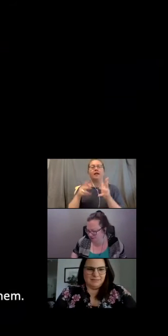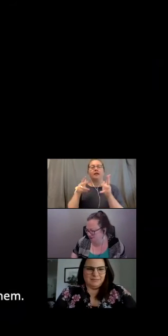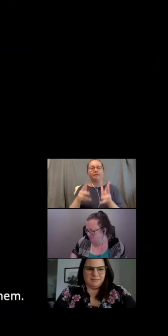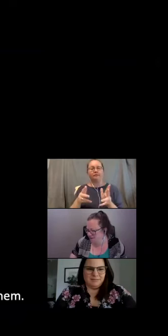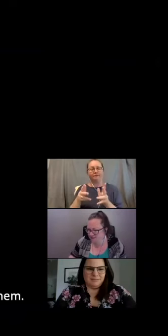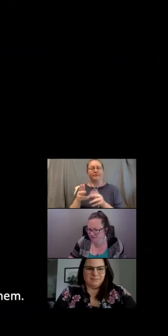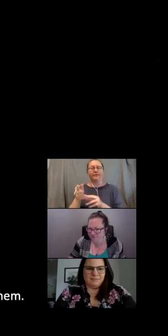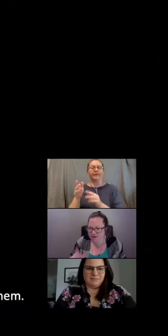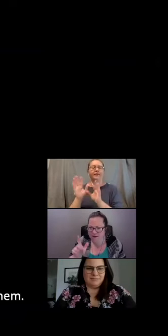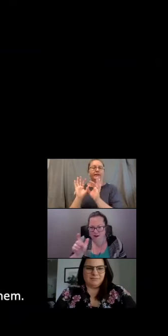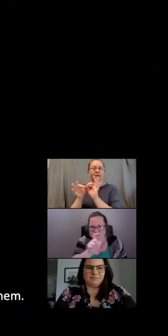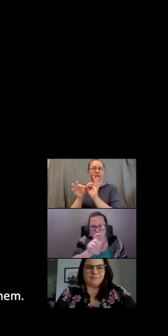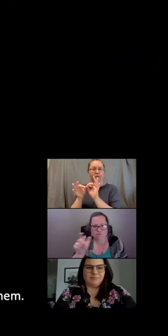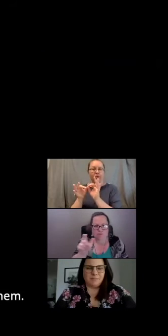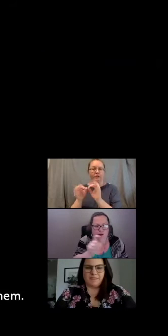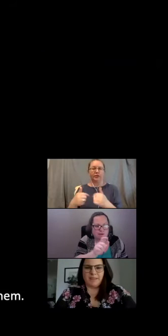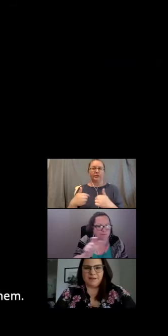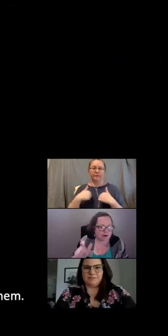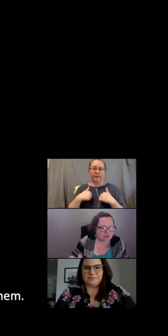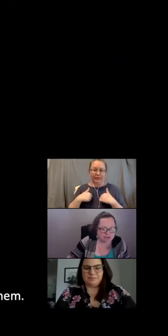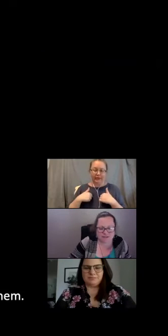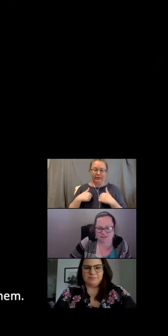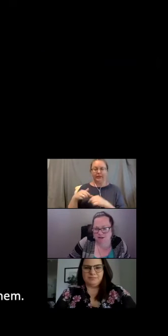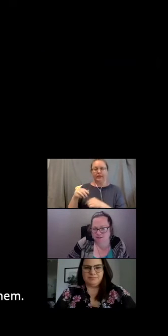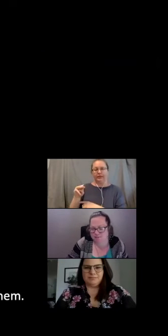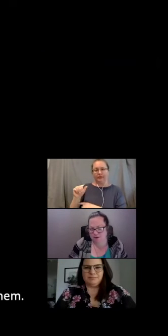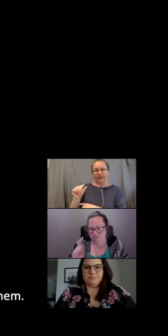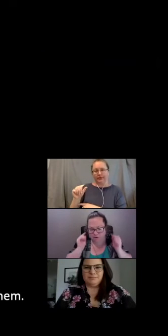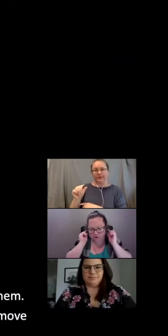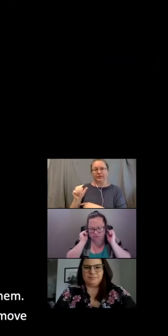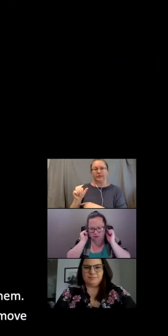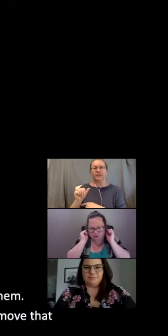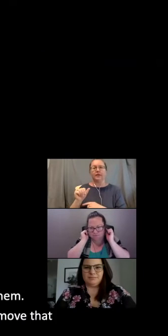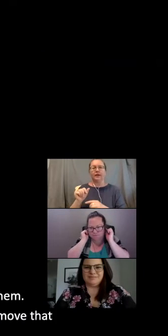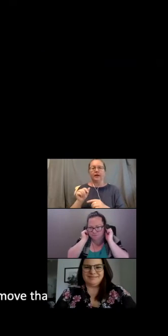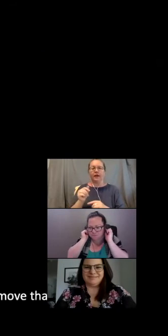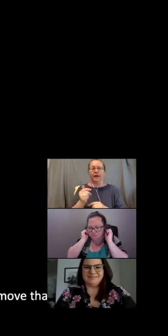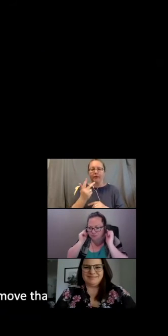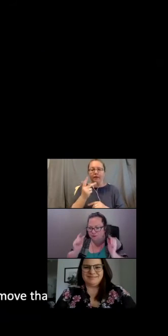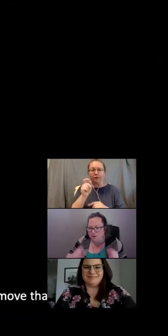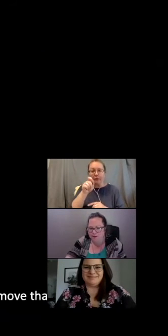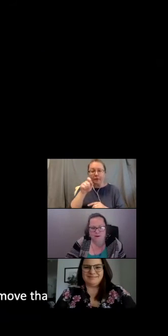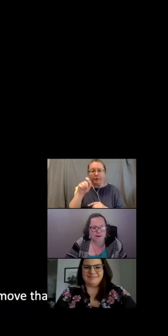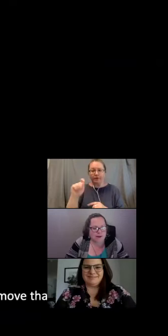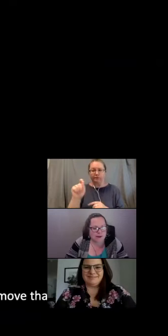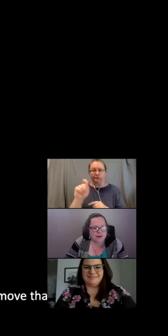interpreter, Melissa, and myself. And you can move that bar side to side to make it bigger or smaller.